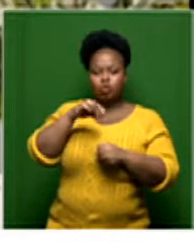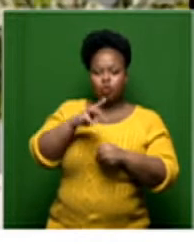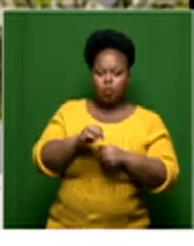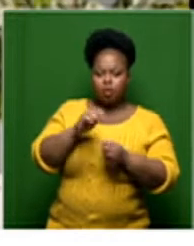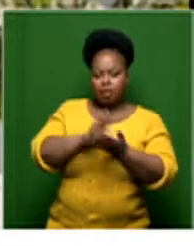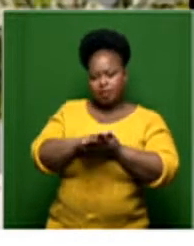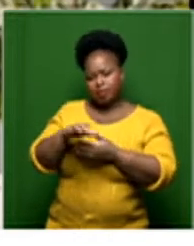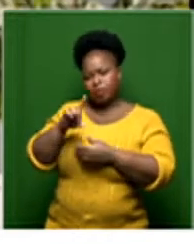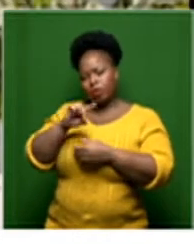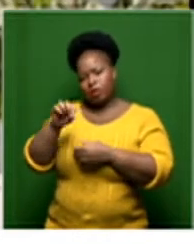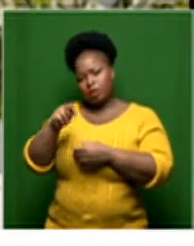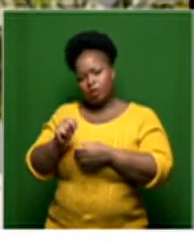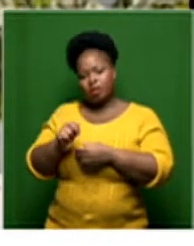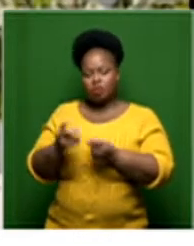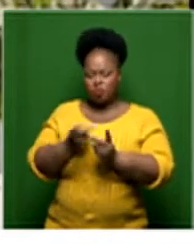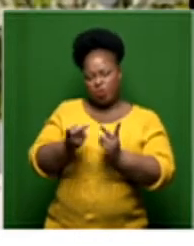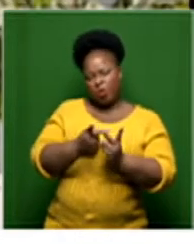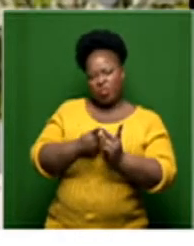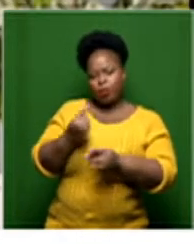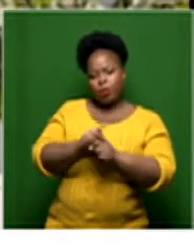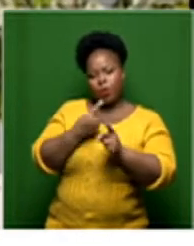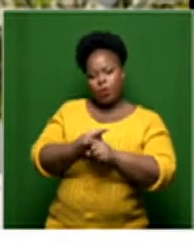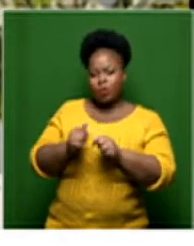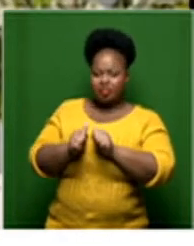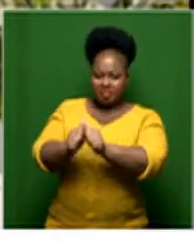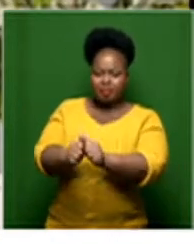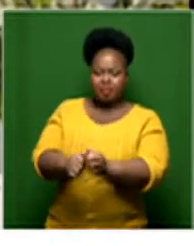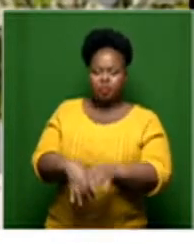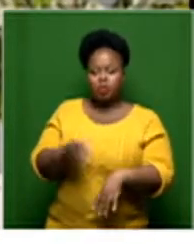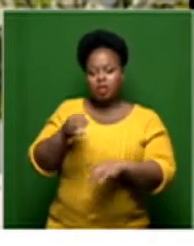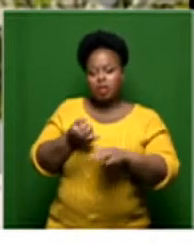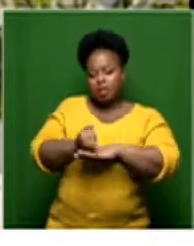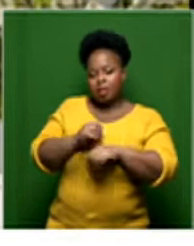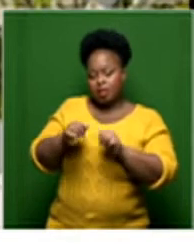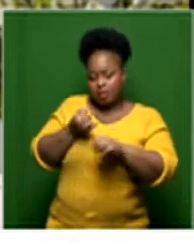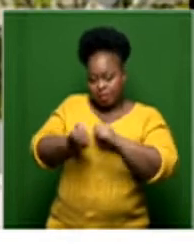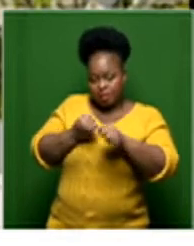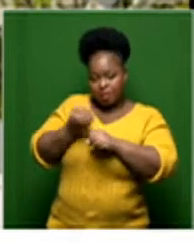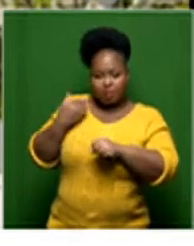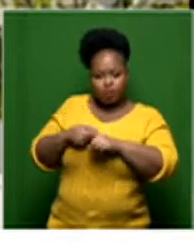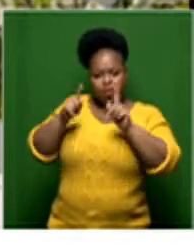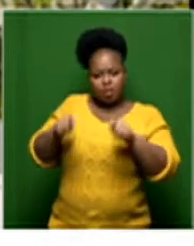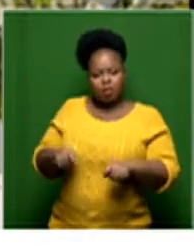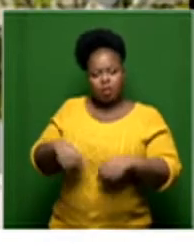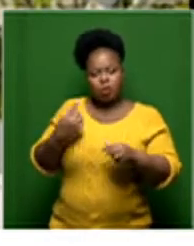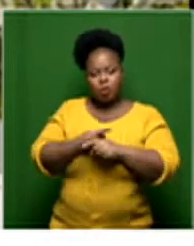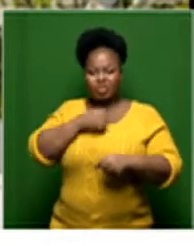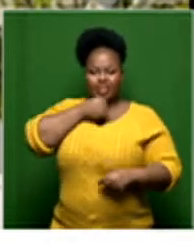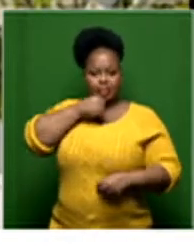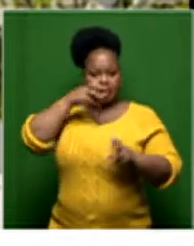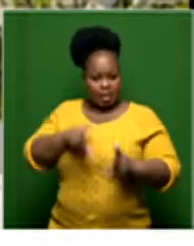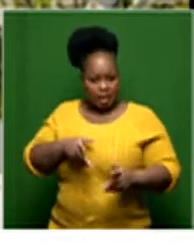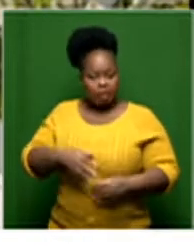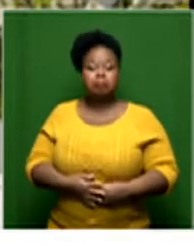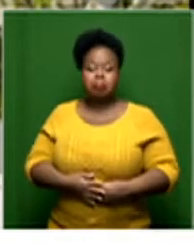It was always Des and Dawn. And in those very early years, before the theatre, they were actually singers.